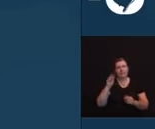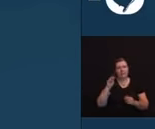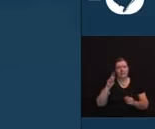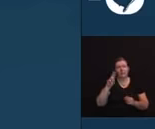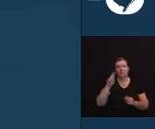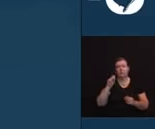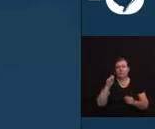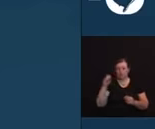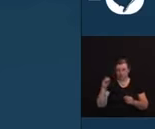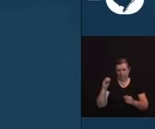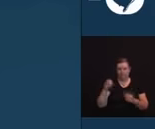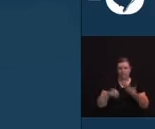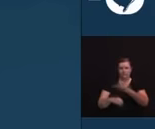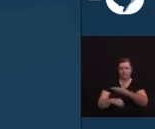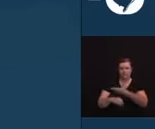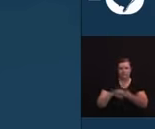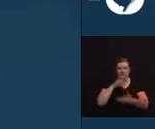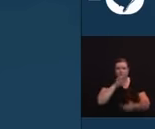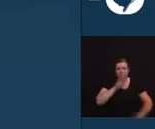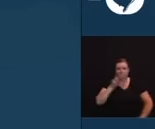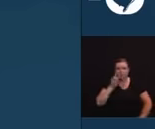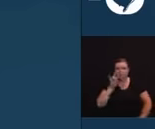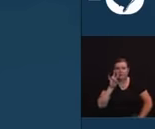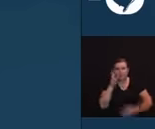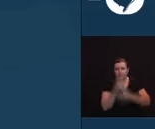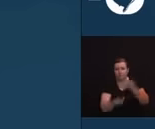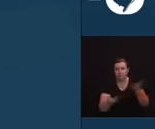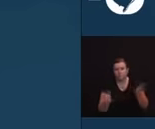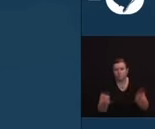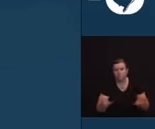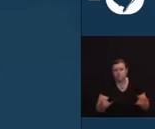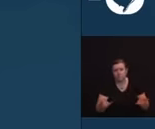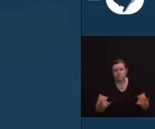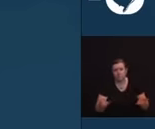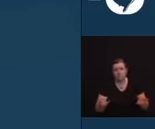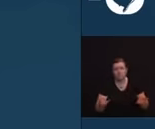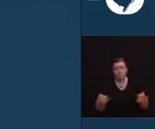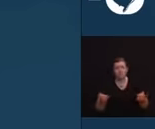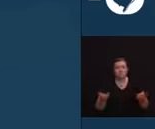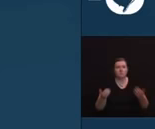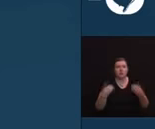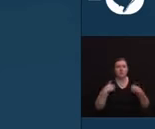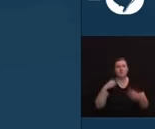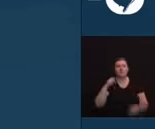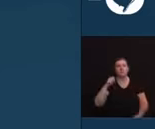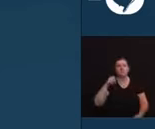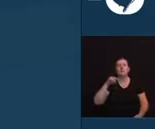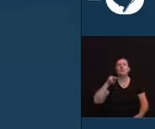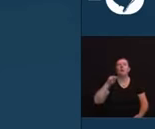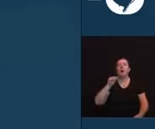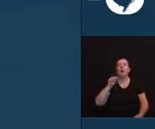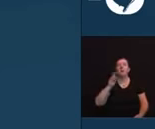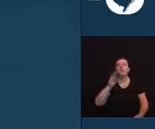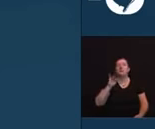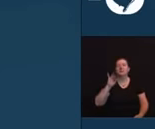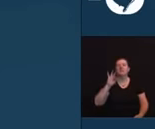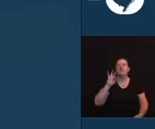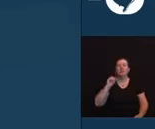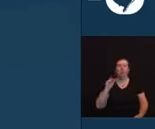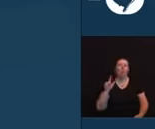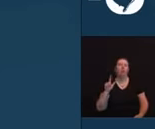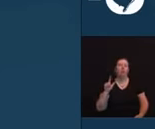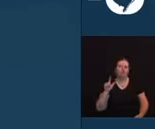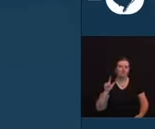just 27 years old. Adam lived with spina bifida and used a wheelchair for most of his life. Even with